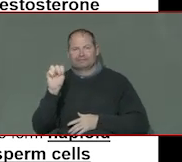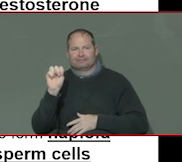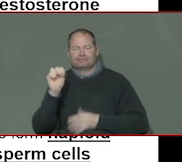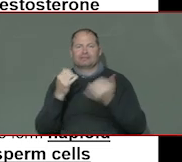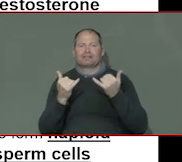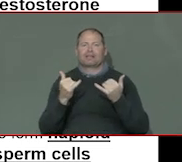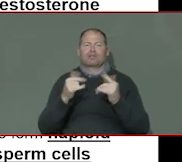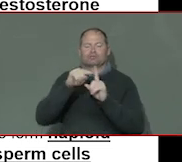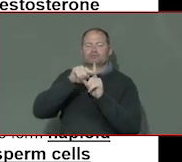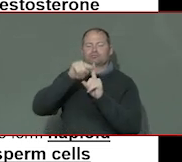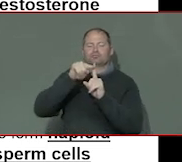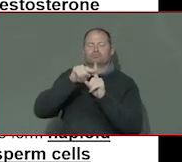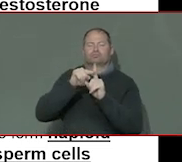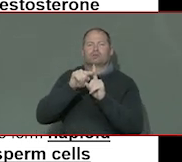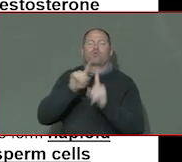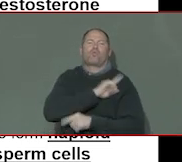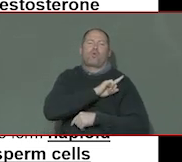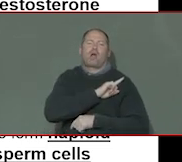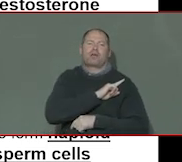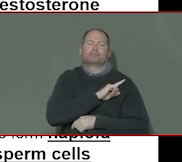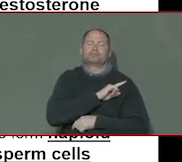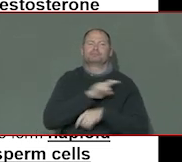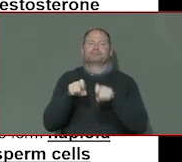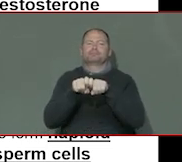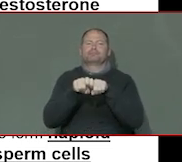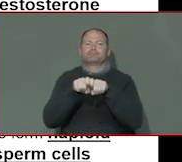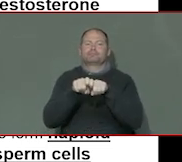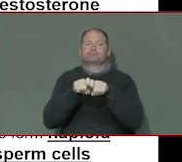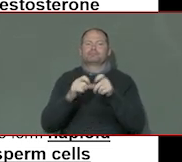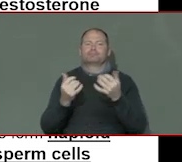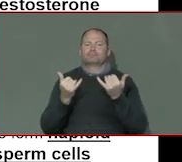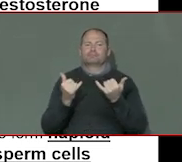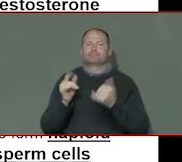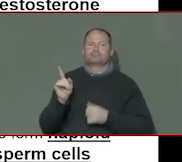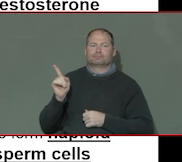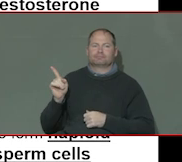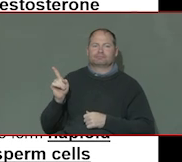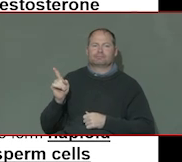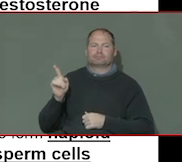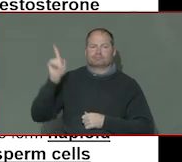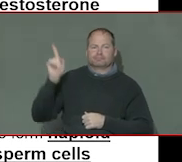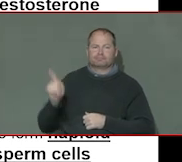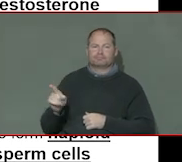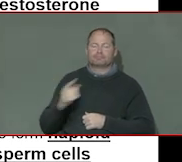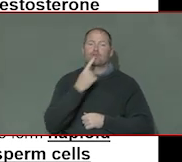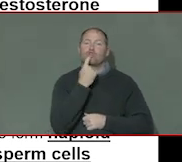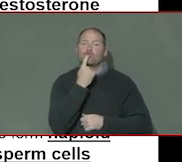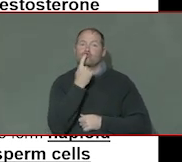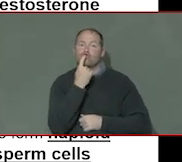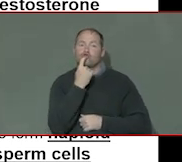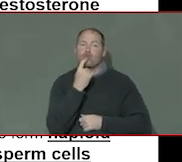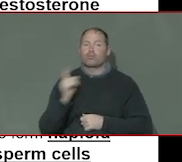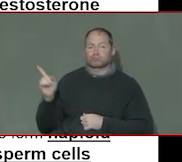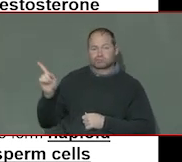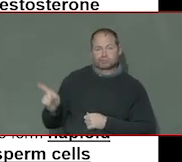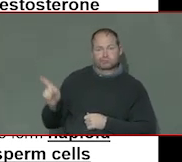temperature is kept the way it is. The testes, the seminal vesicle, the prostate, and the Cowper's gland, you